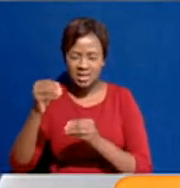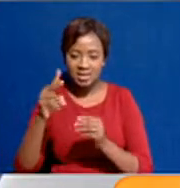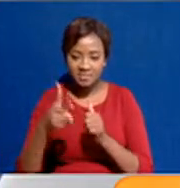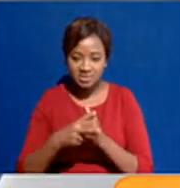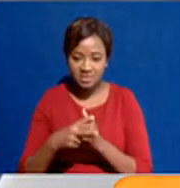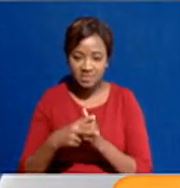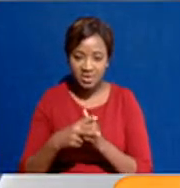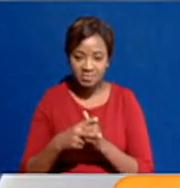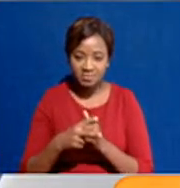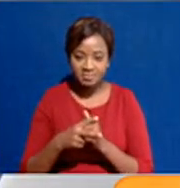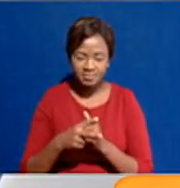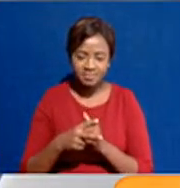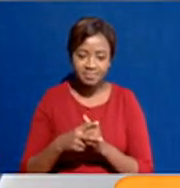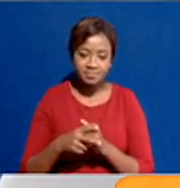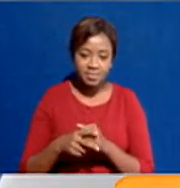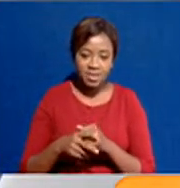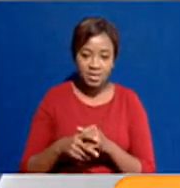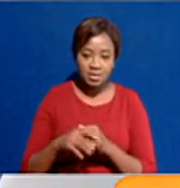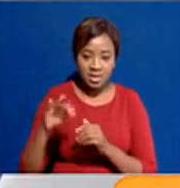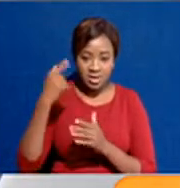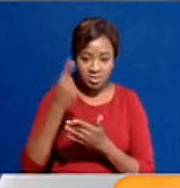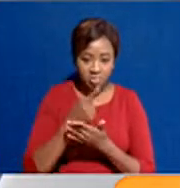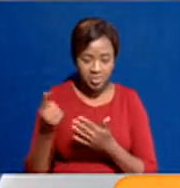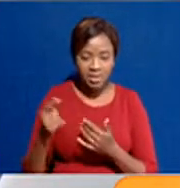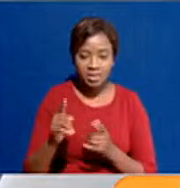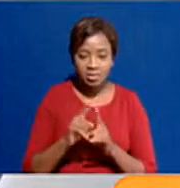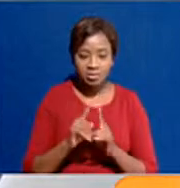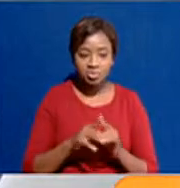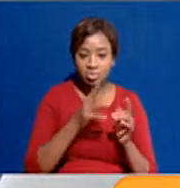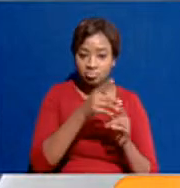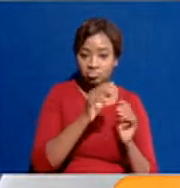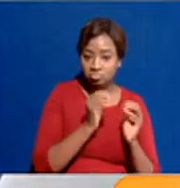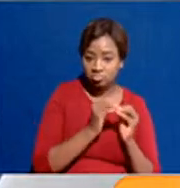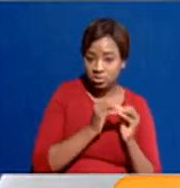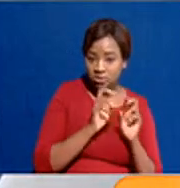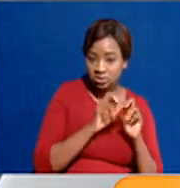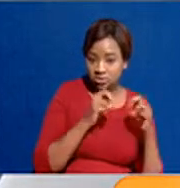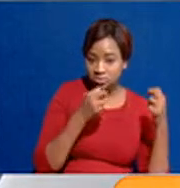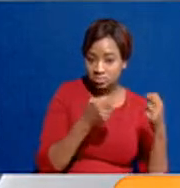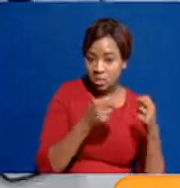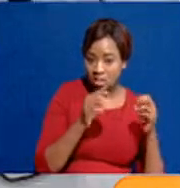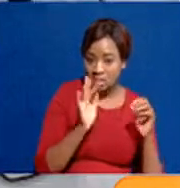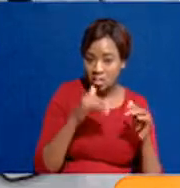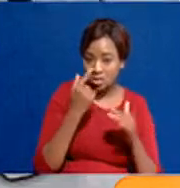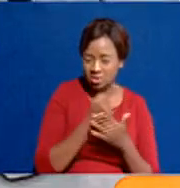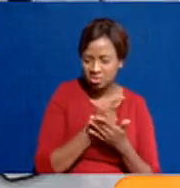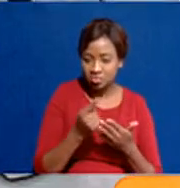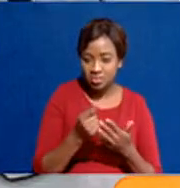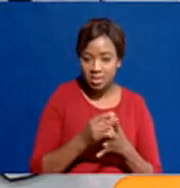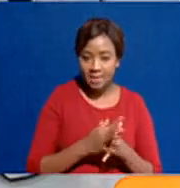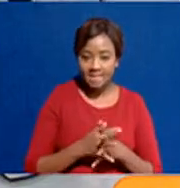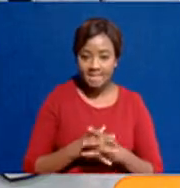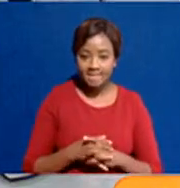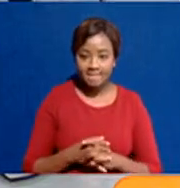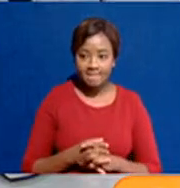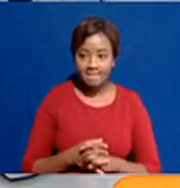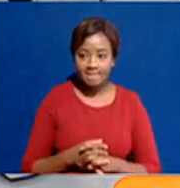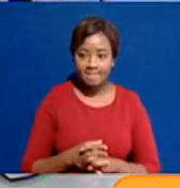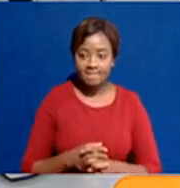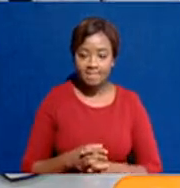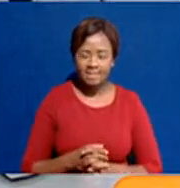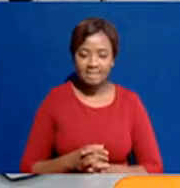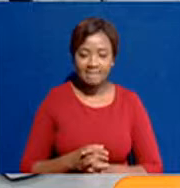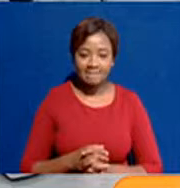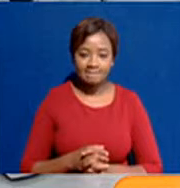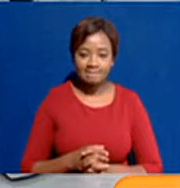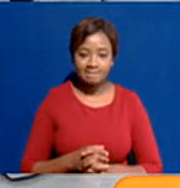today. So are they likely to meet next week, review all of these? Because the court, by the way, in that Okia suit, declined to put